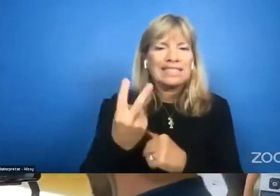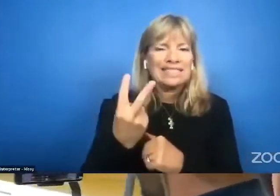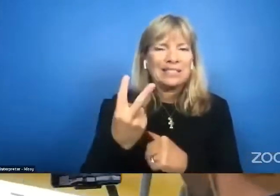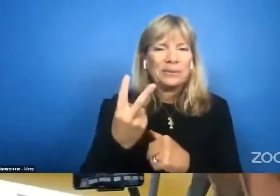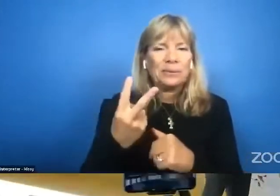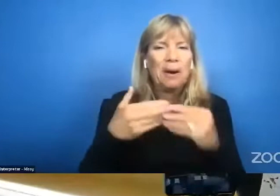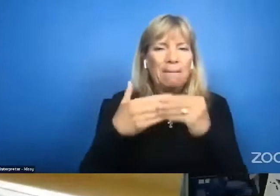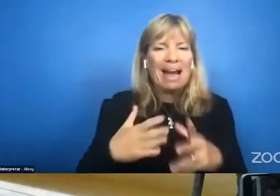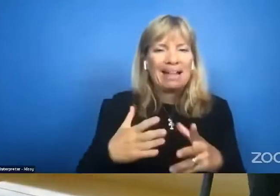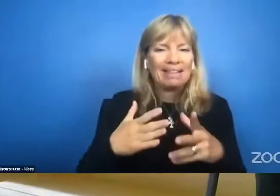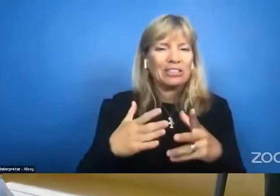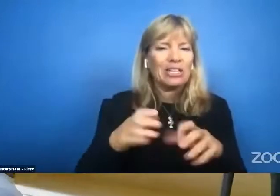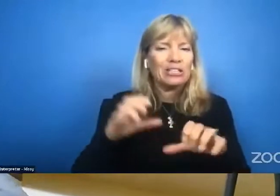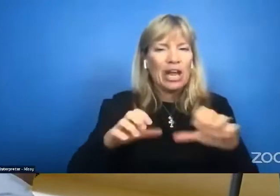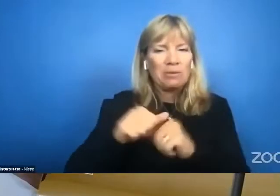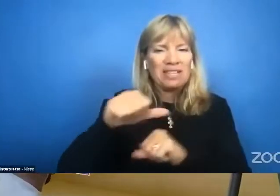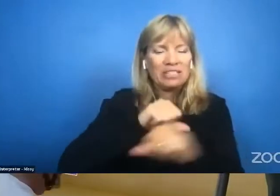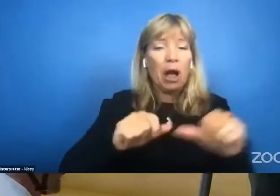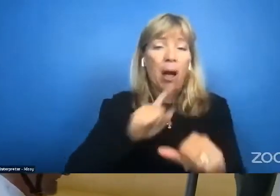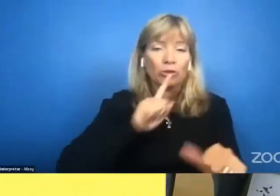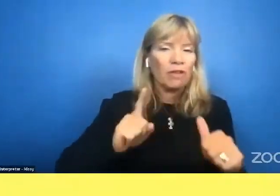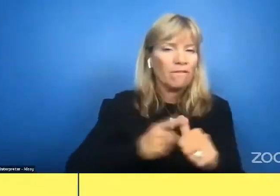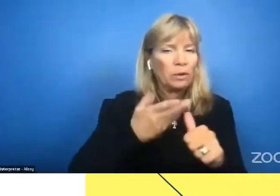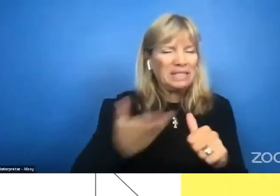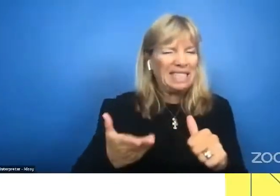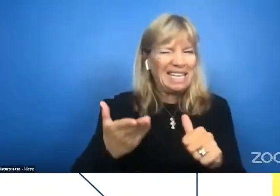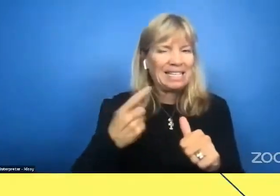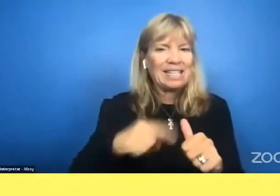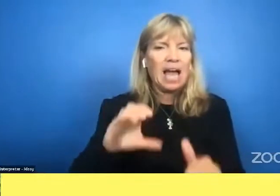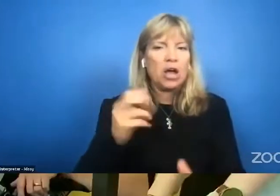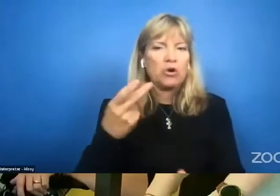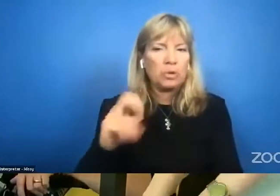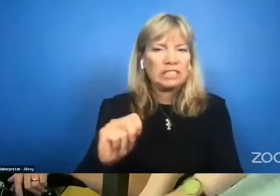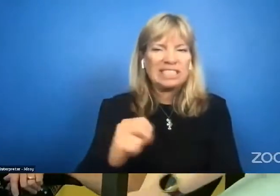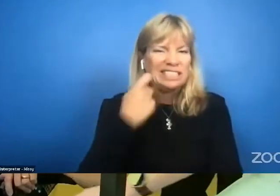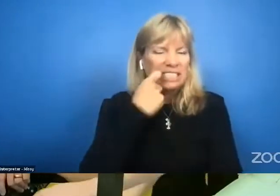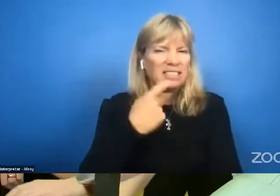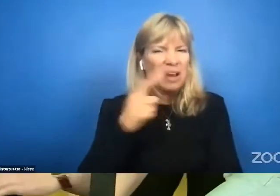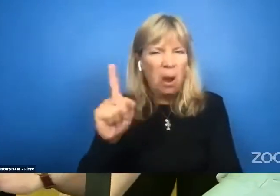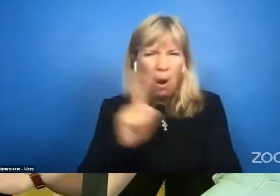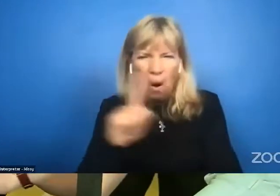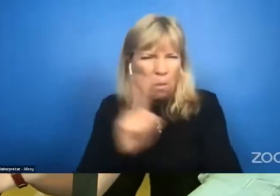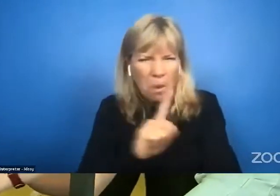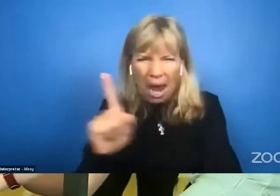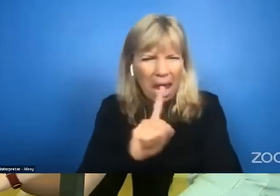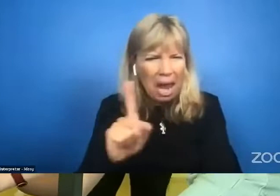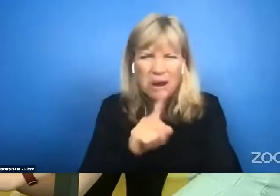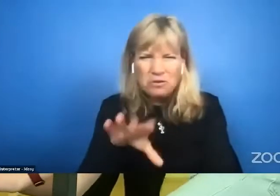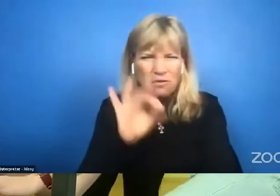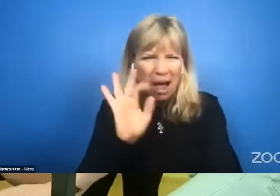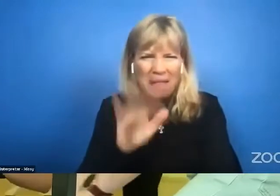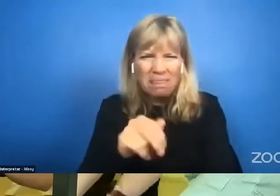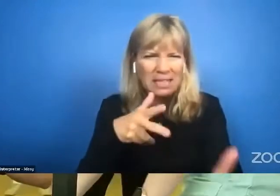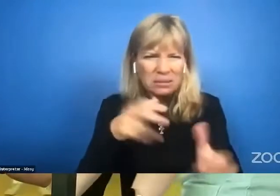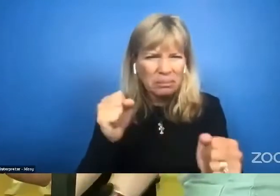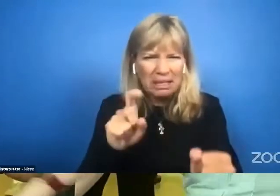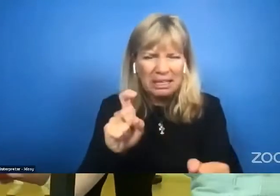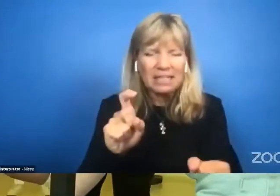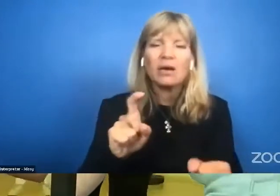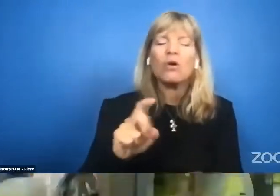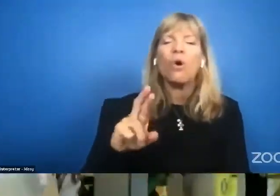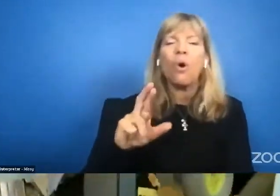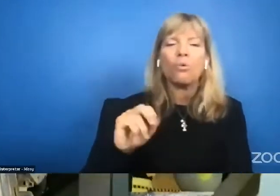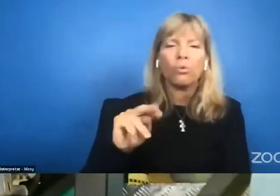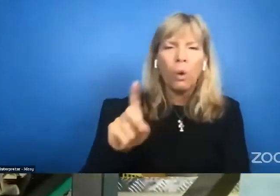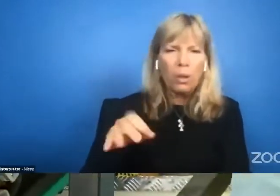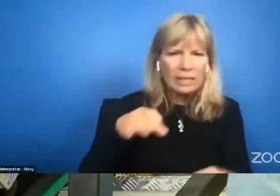I'm sure the first thing that Christian has just said is, where on earth did you find that speed? Roland, talk us through this in slow motion,